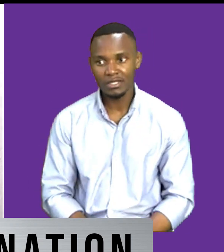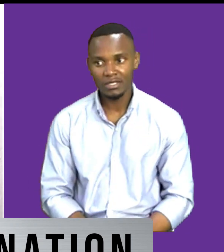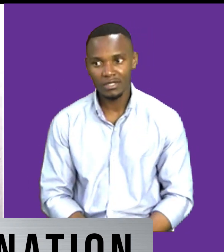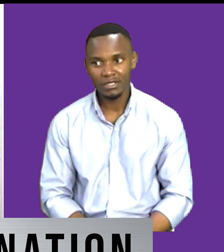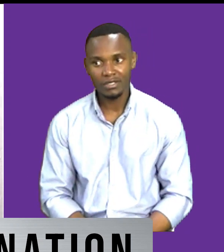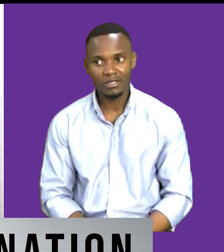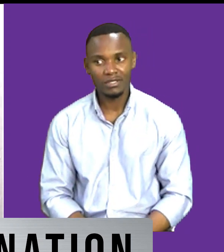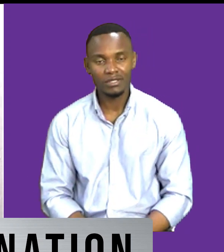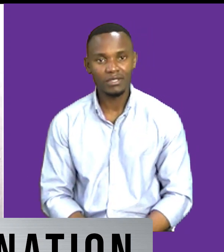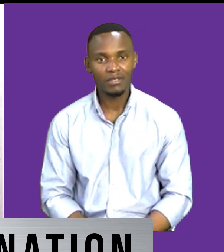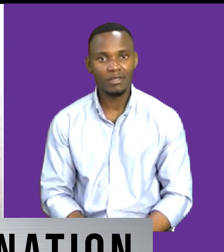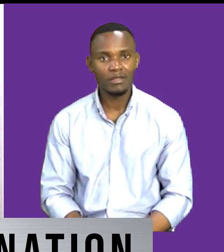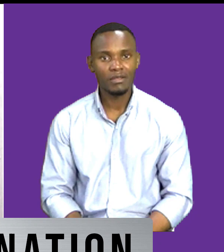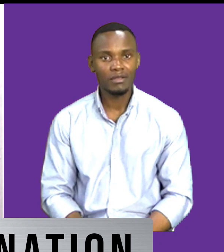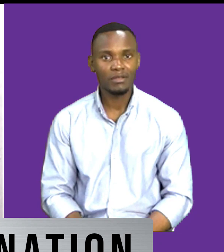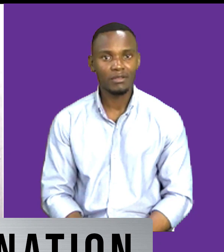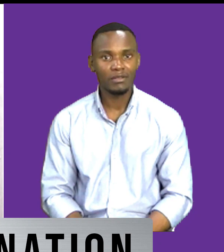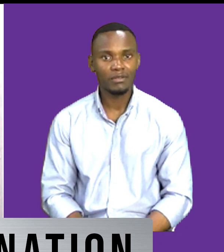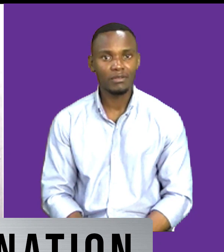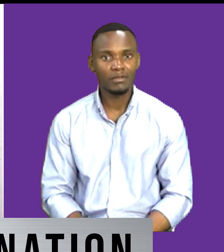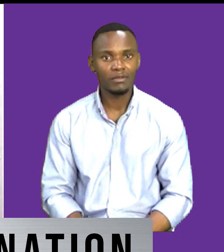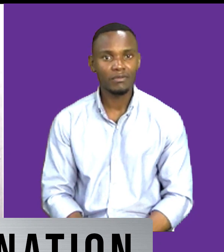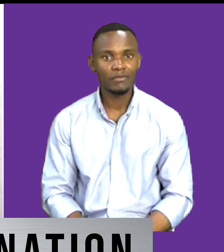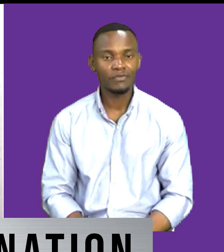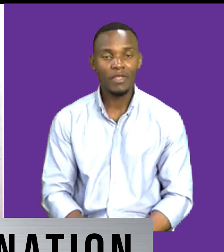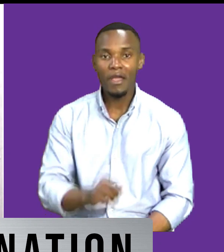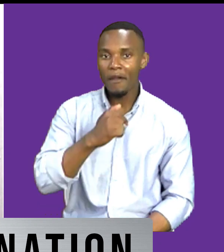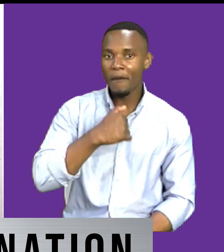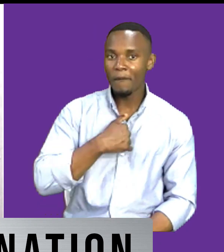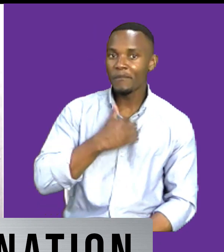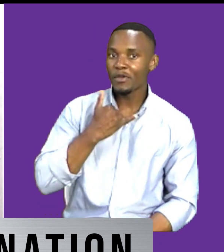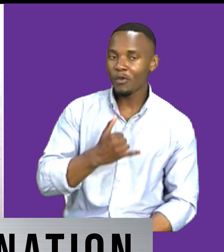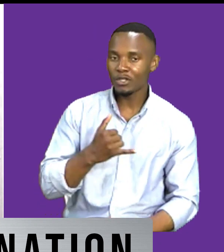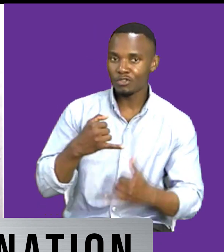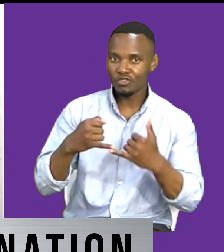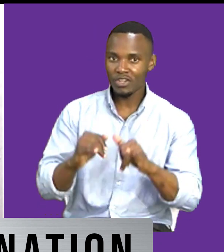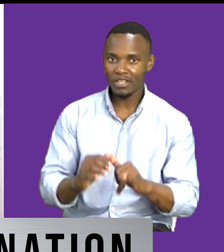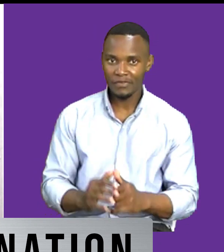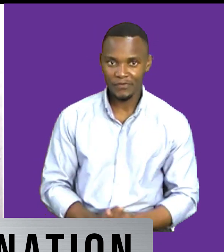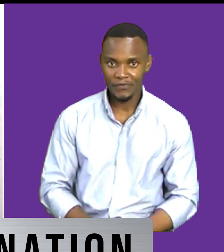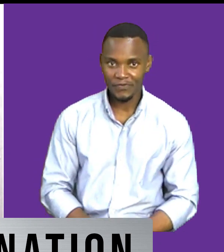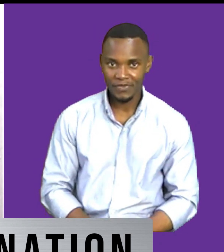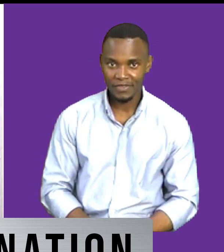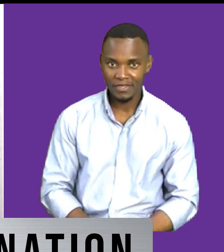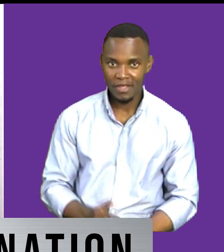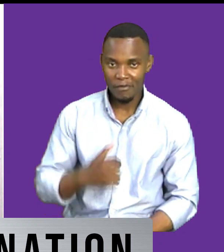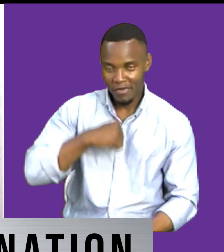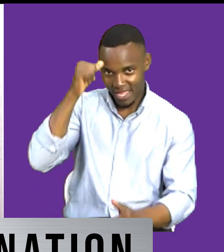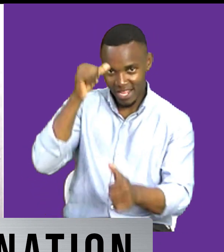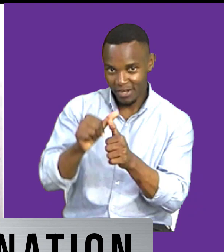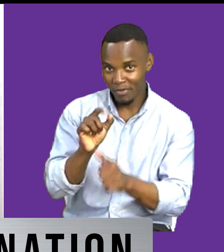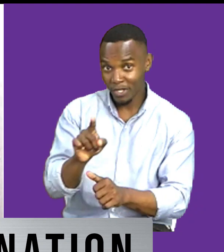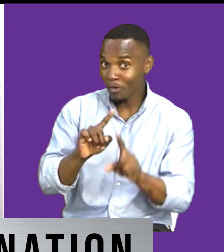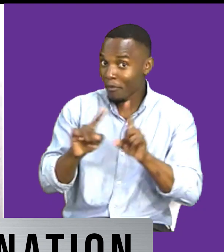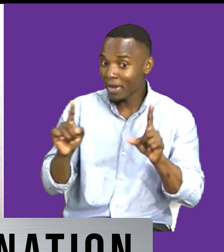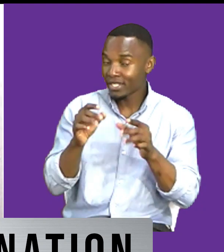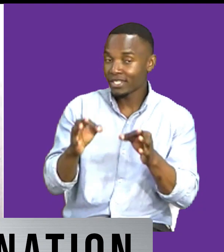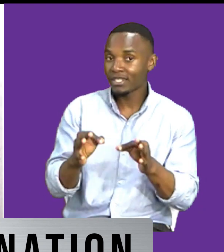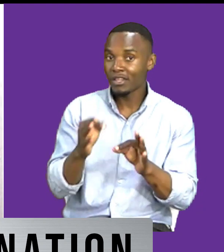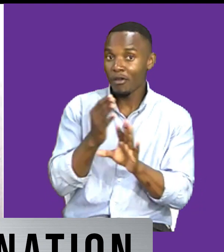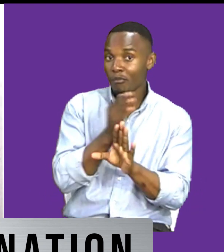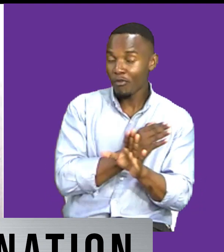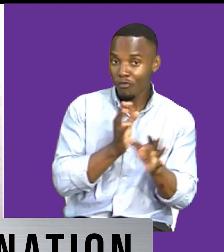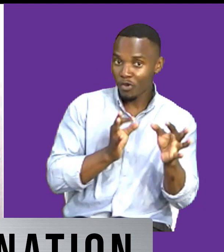to test your power to remember. Exactly. First, I want to talk about. I'll remind you if you forget to remember. But just before you get